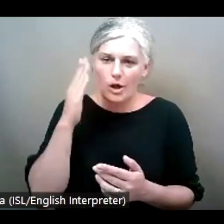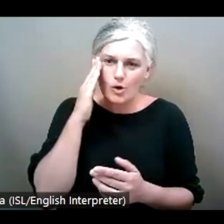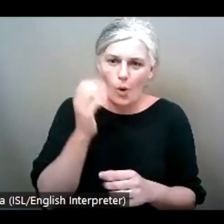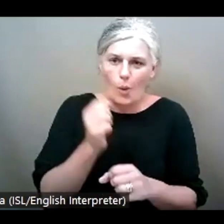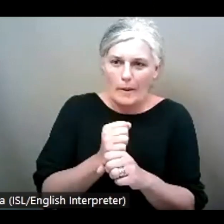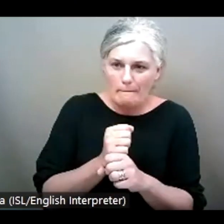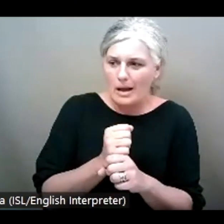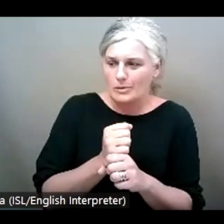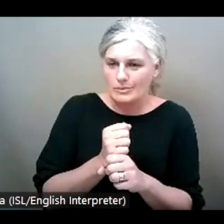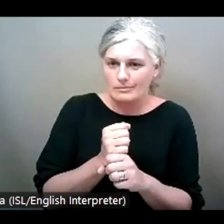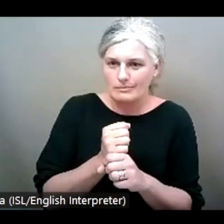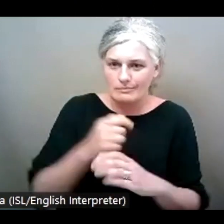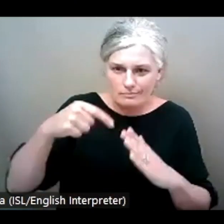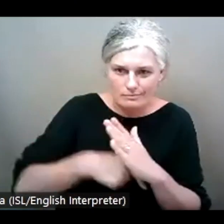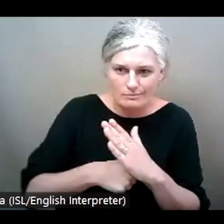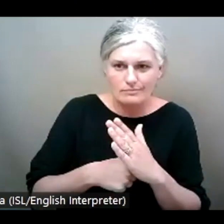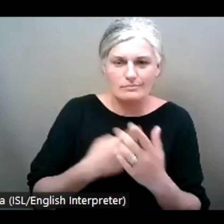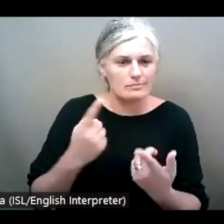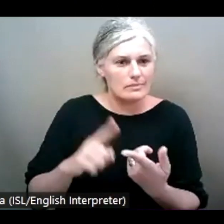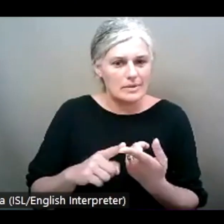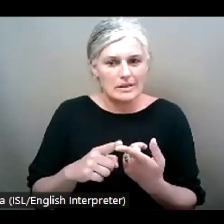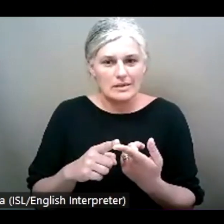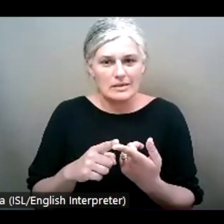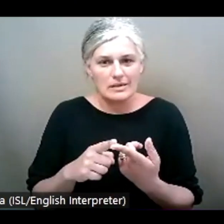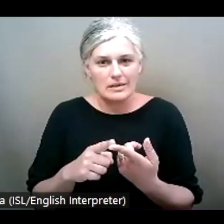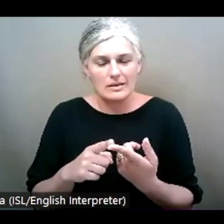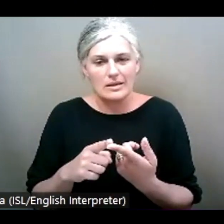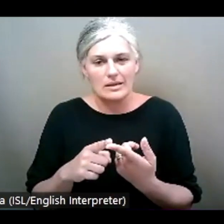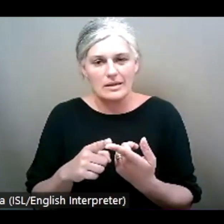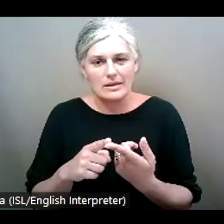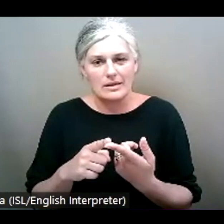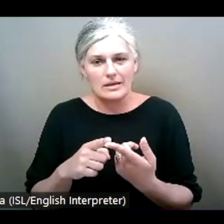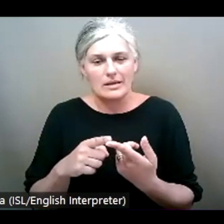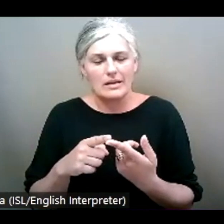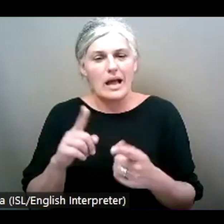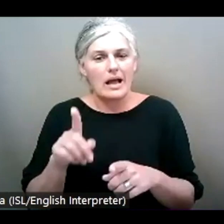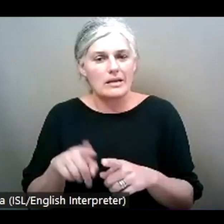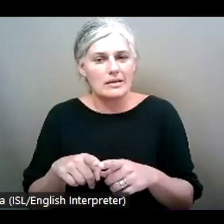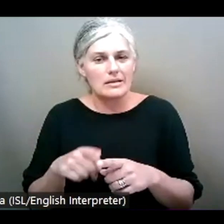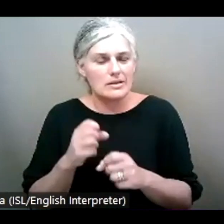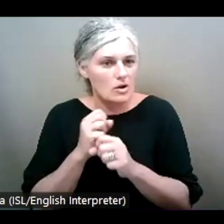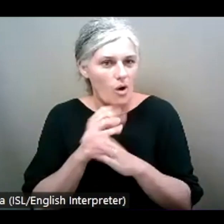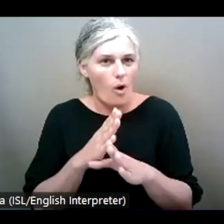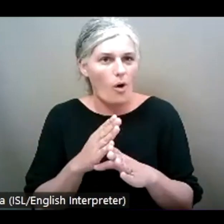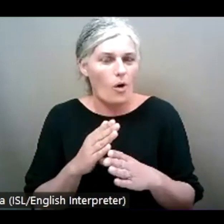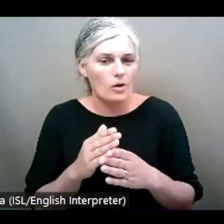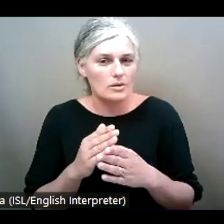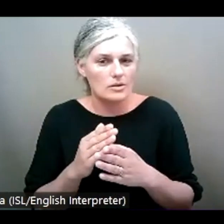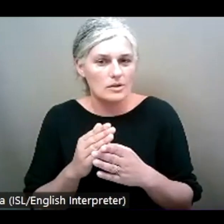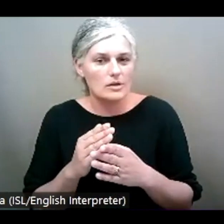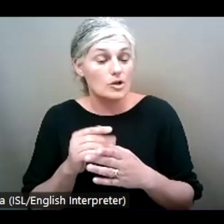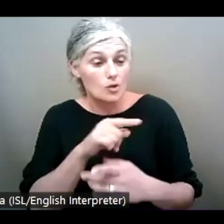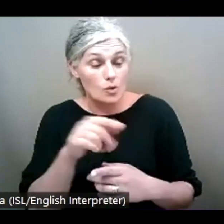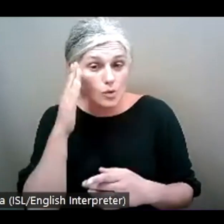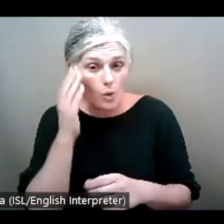model as well? Because you need to know both. Because there are paradigms, there are models, and the whole idea is that you know